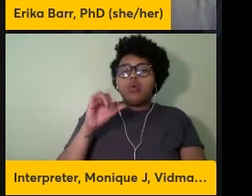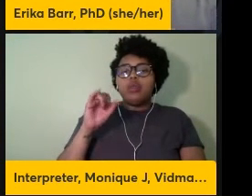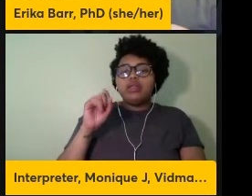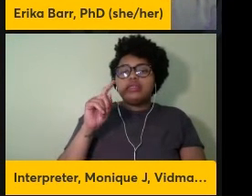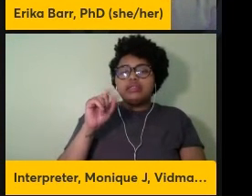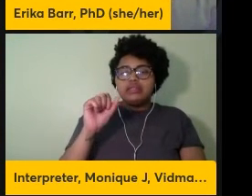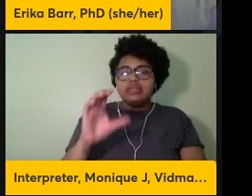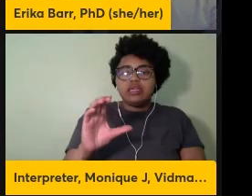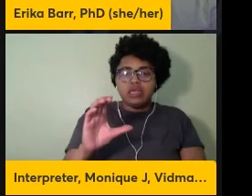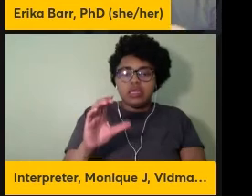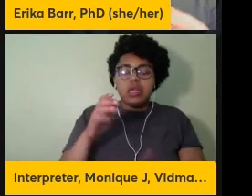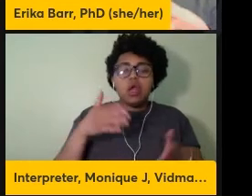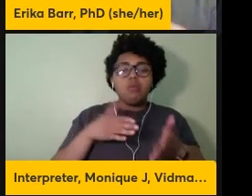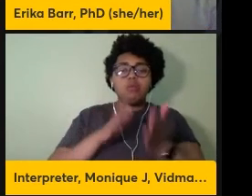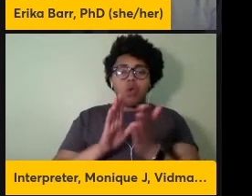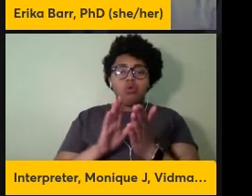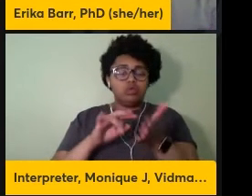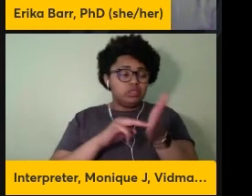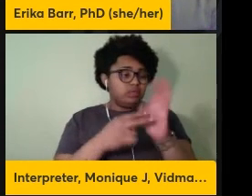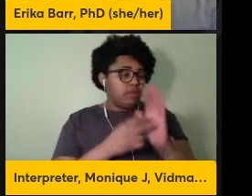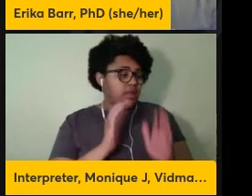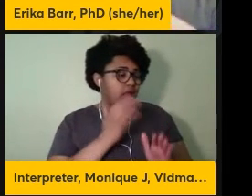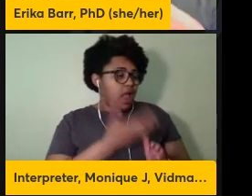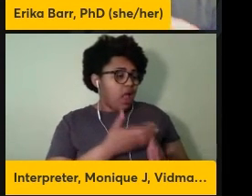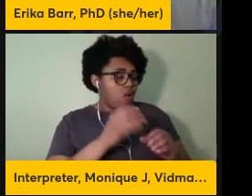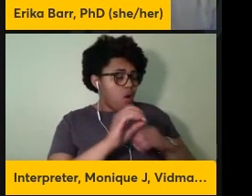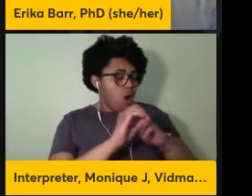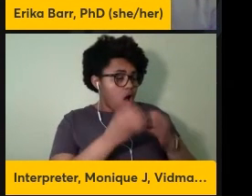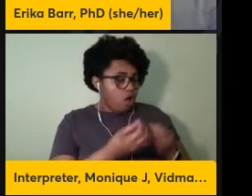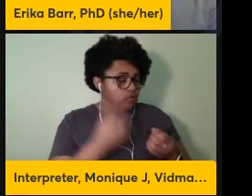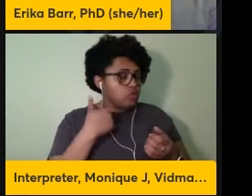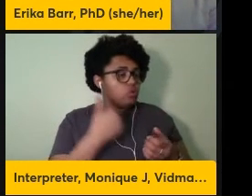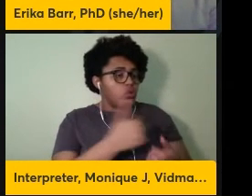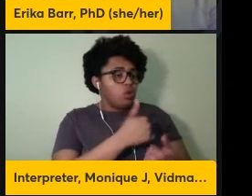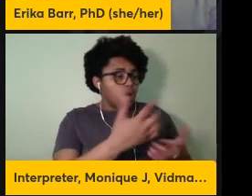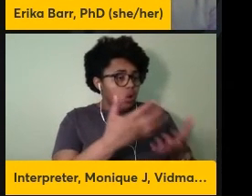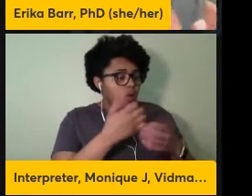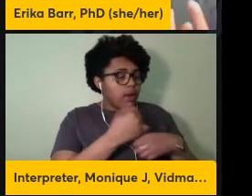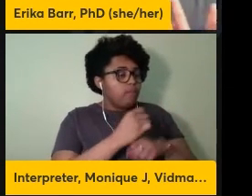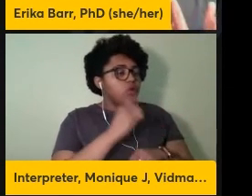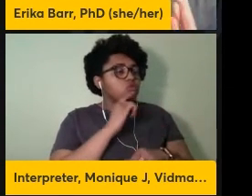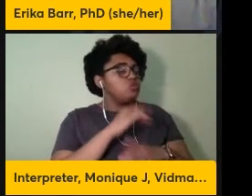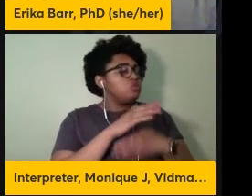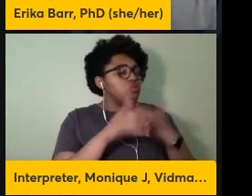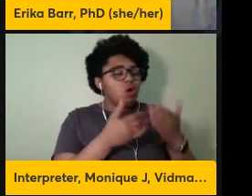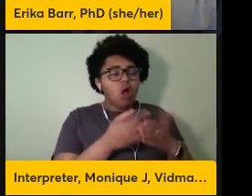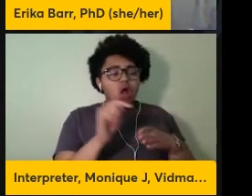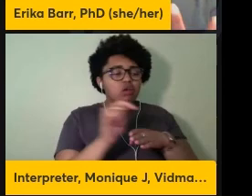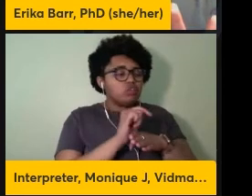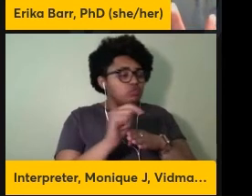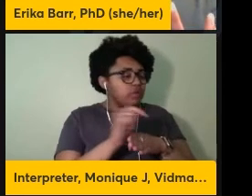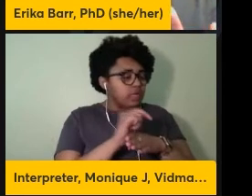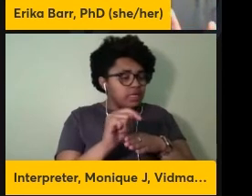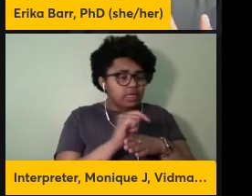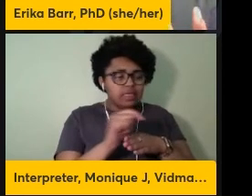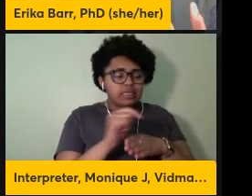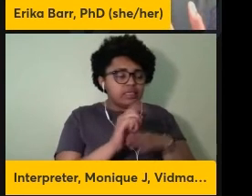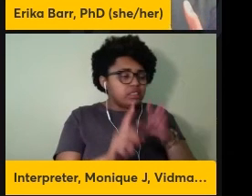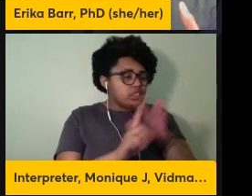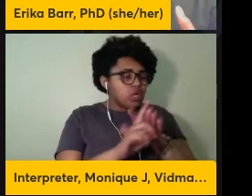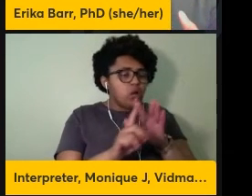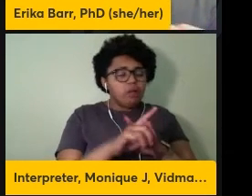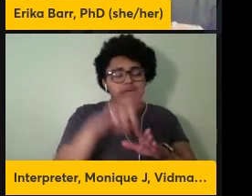office, we want to make sure that all trainees who come to the NIH, whether it be for the summer, whether it be for a postback